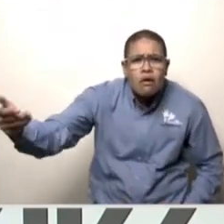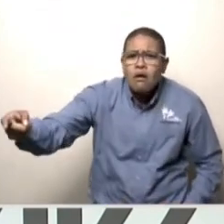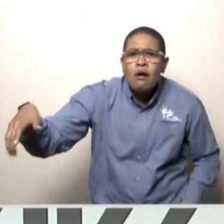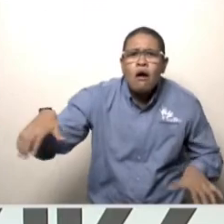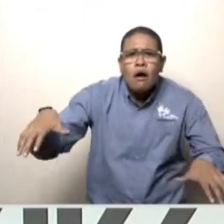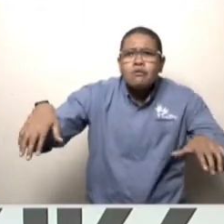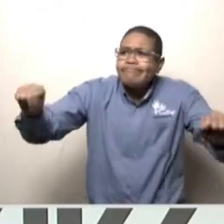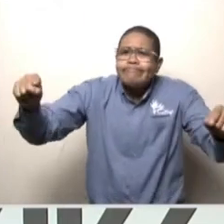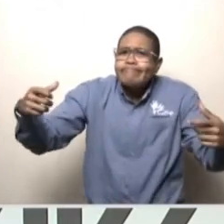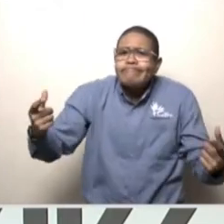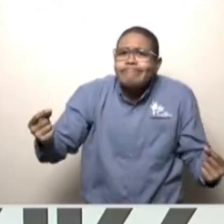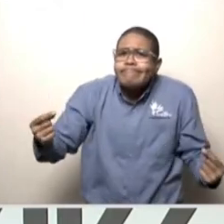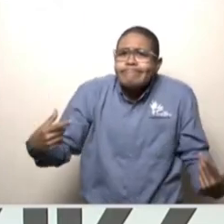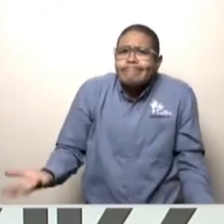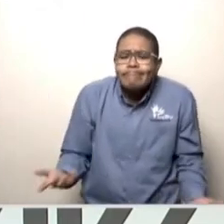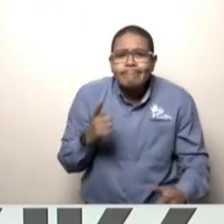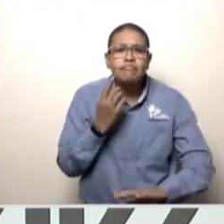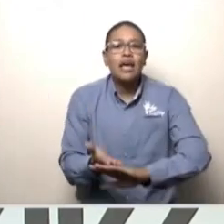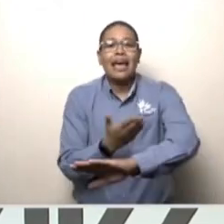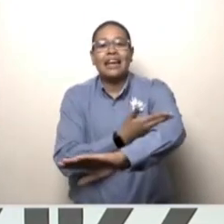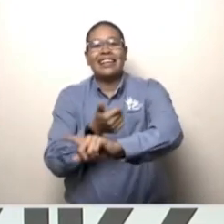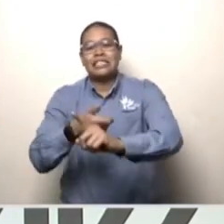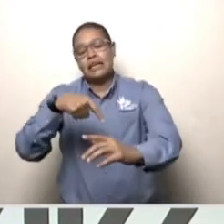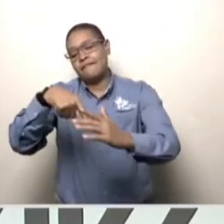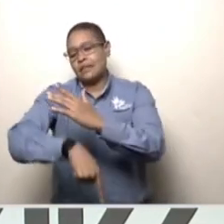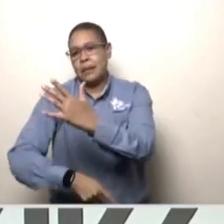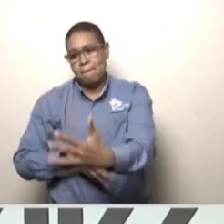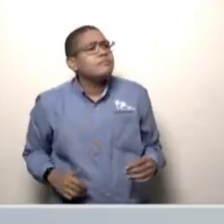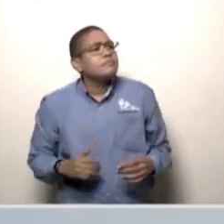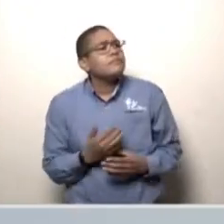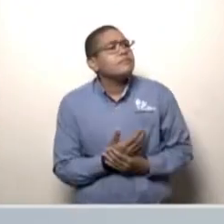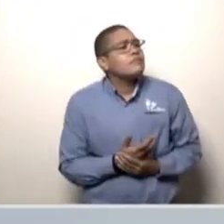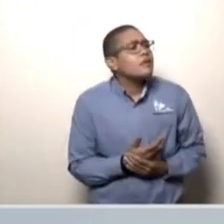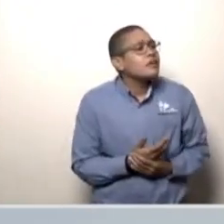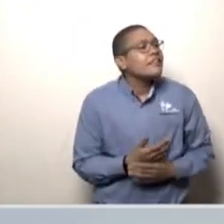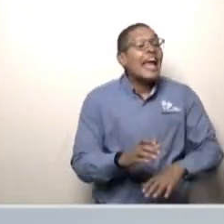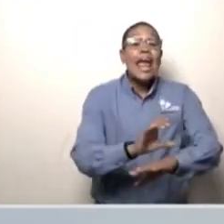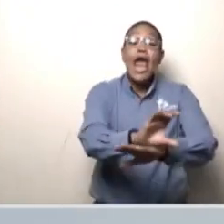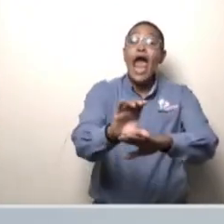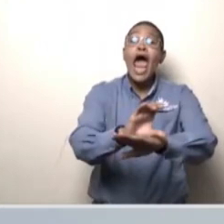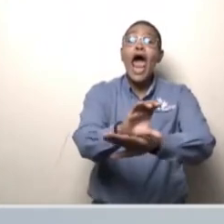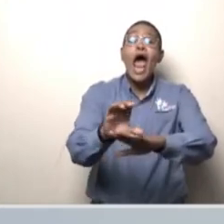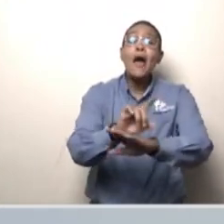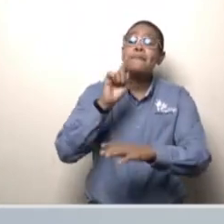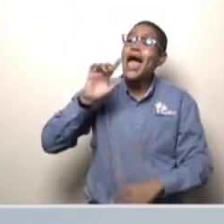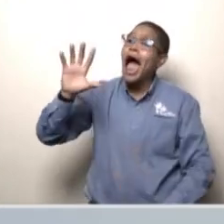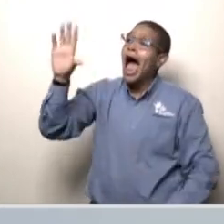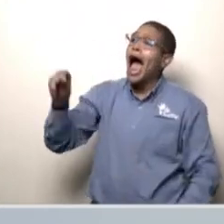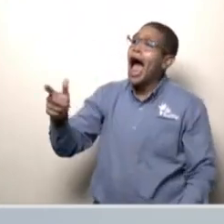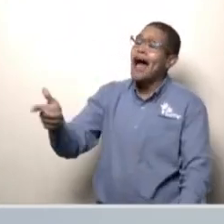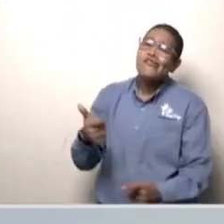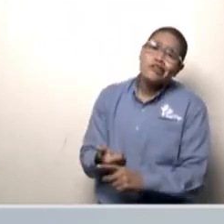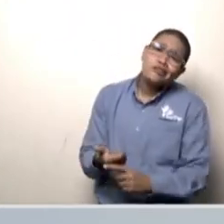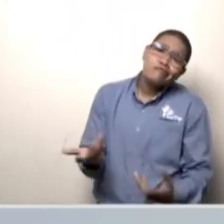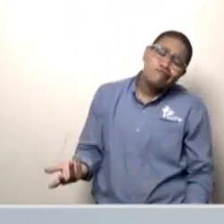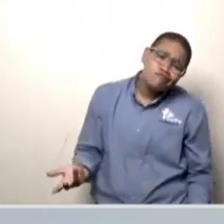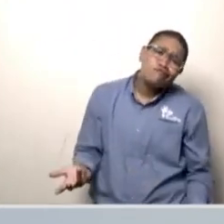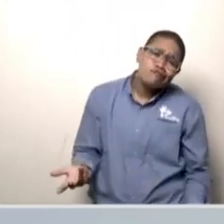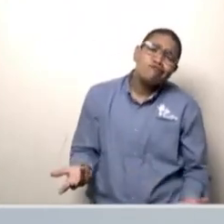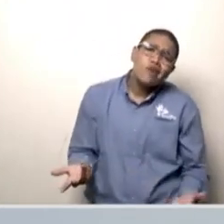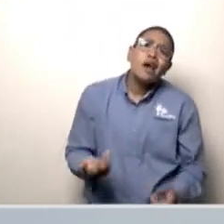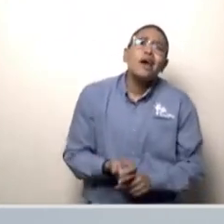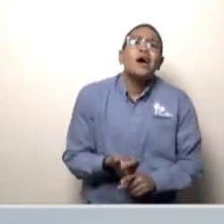take in order to enhance the deepening of this connection? The Caribbean and Africa have a lot in common,